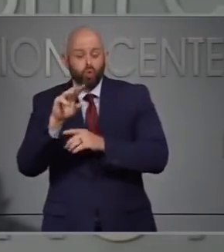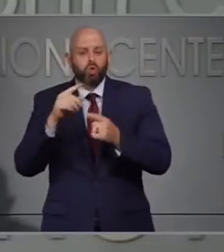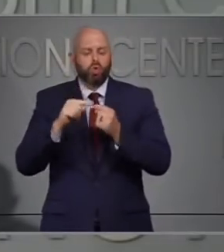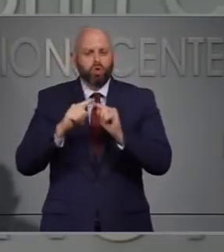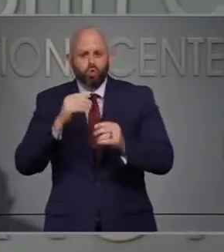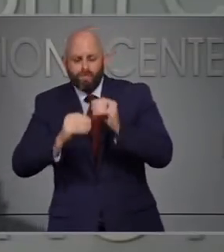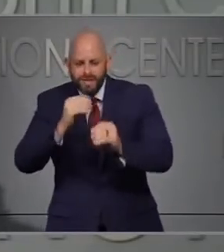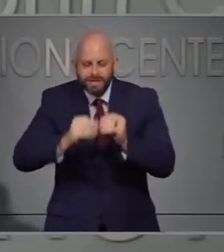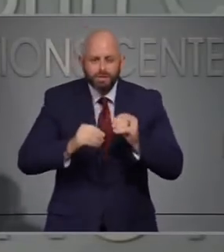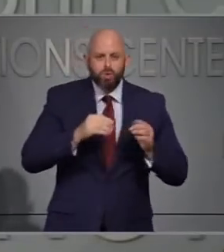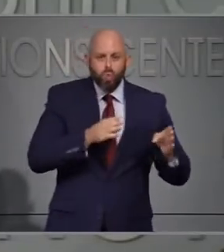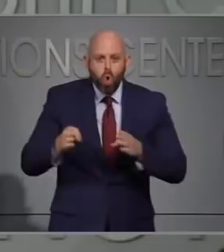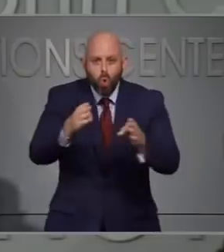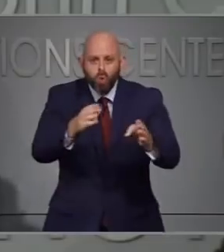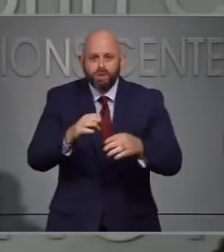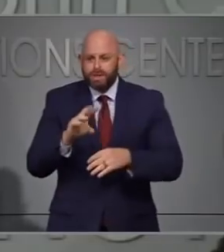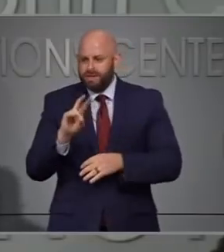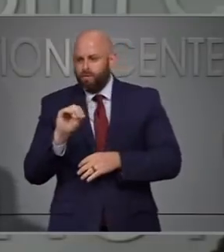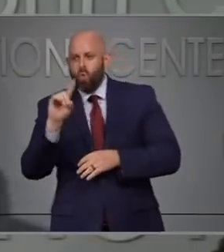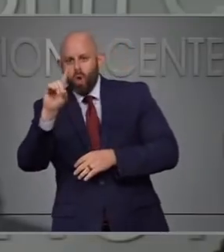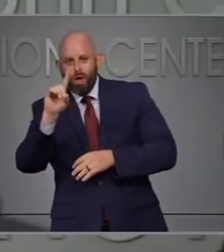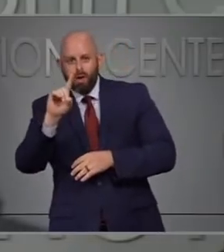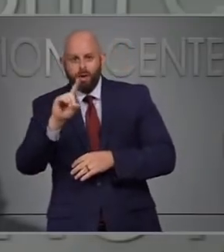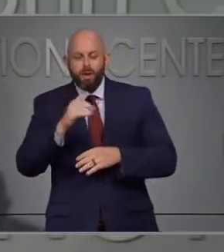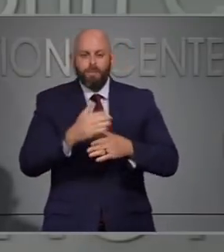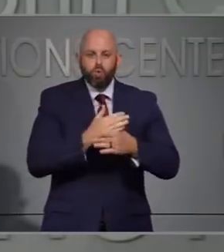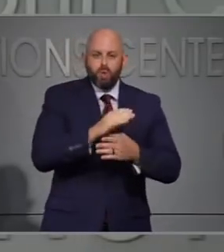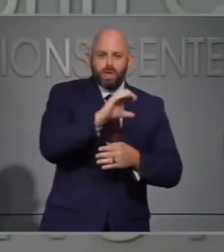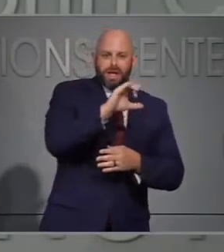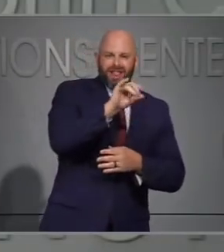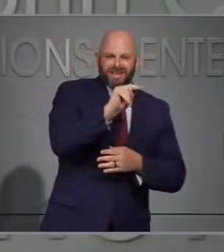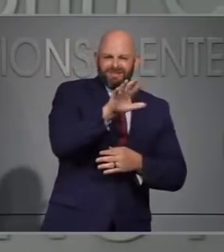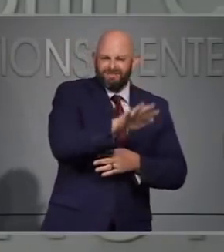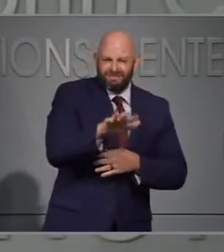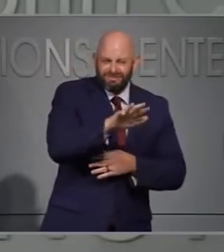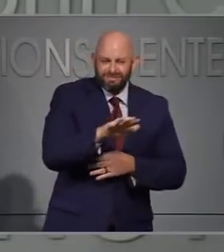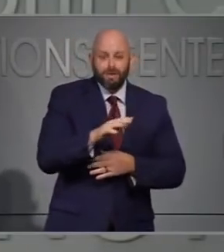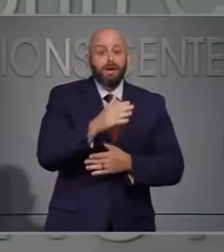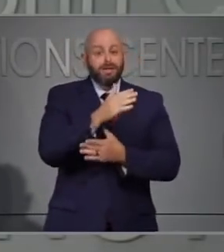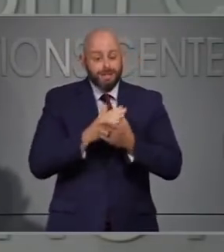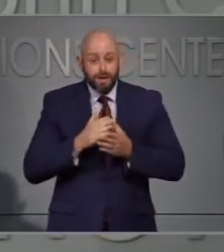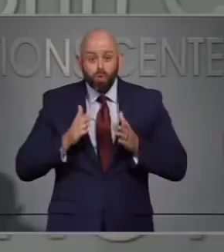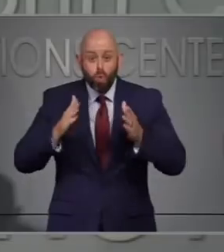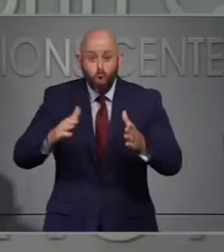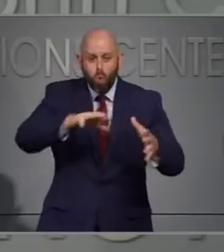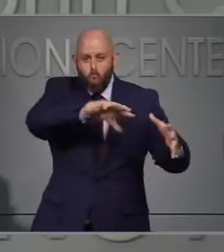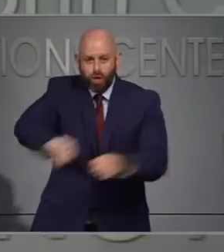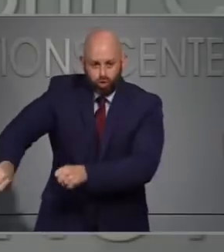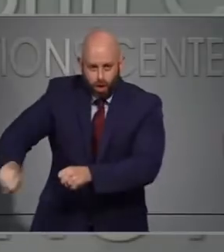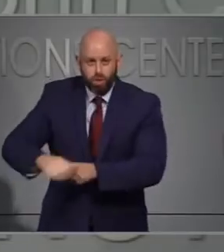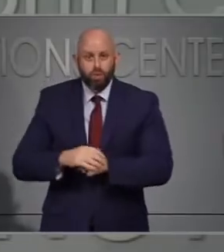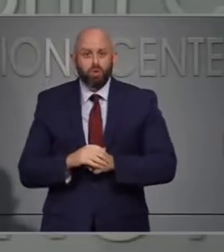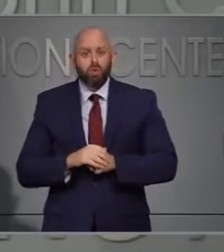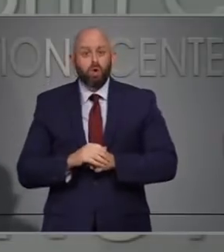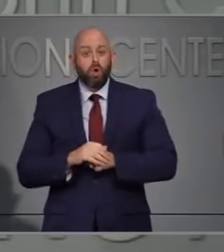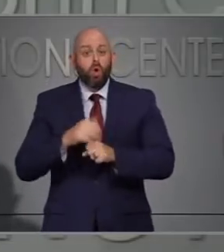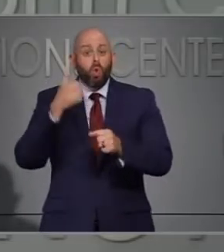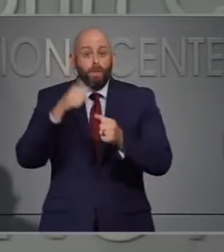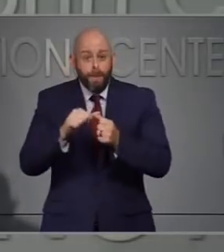and Clinton, where part of the road washed out. For the latest on river levels and flood conditions, remember that